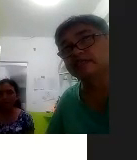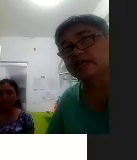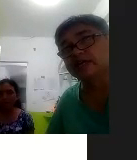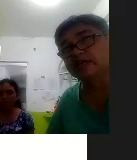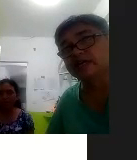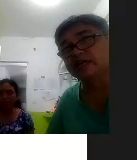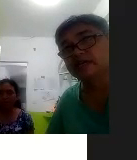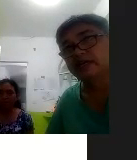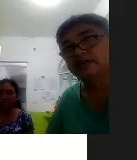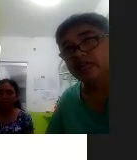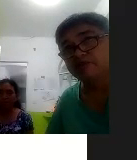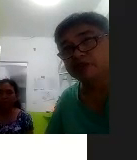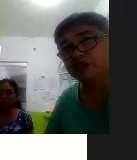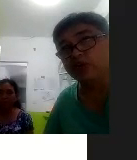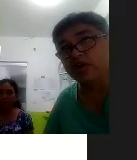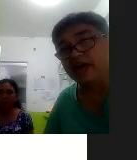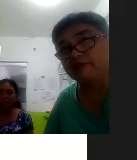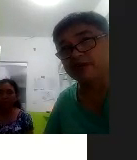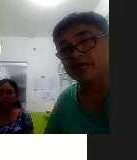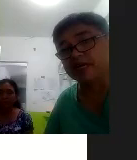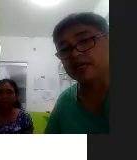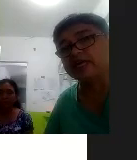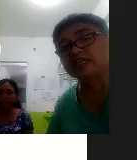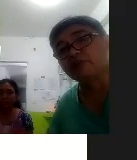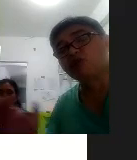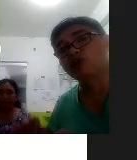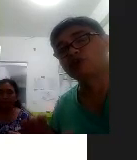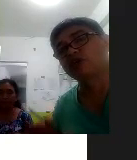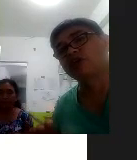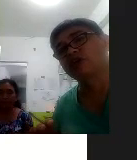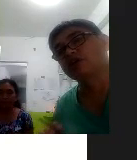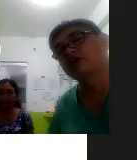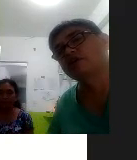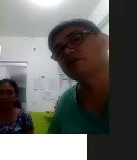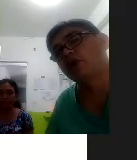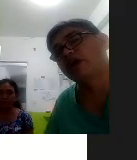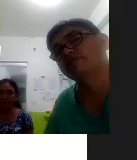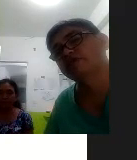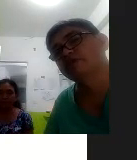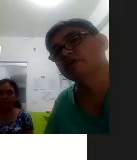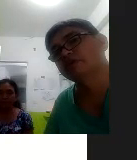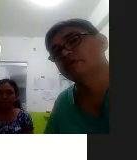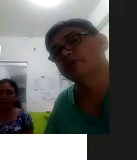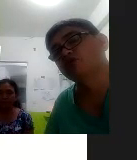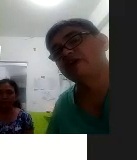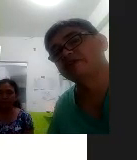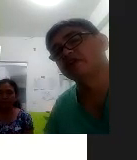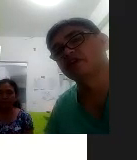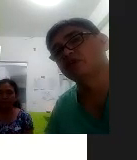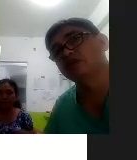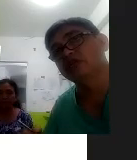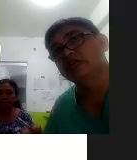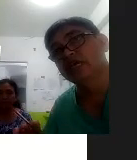last delivery that we have and coming with one of the midwives